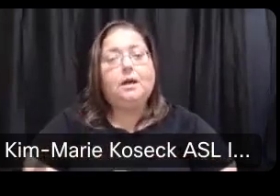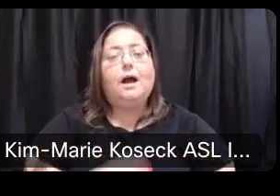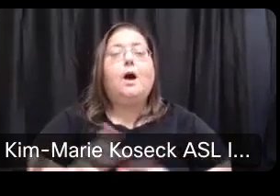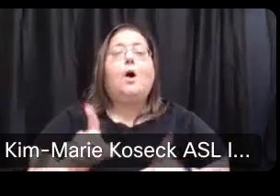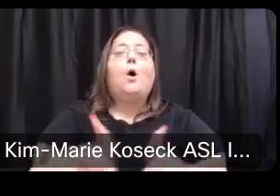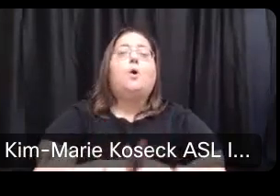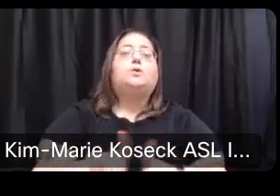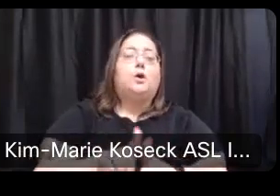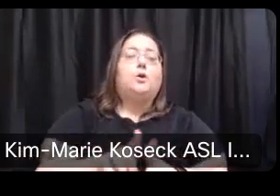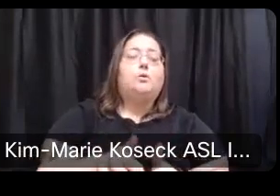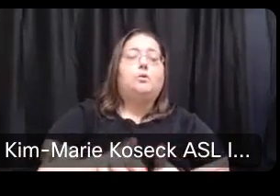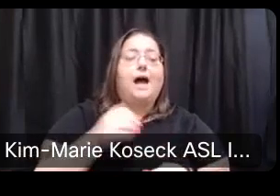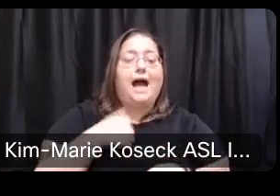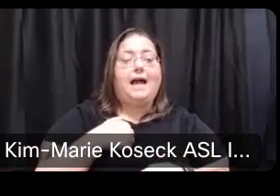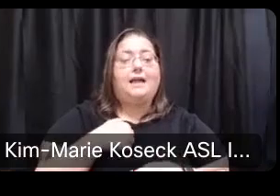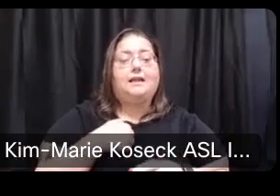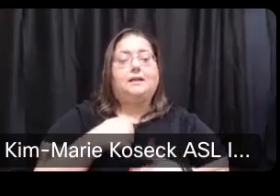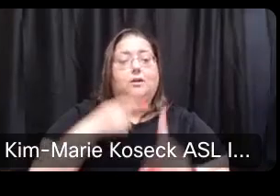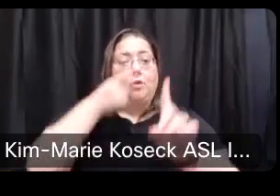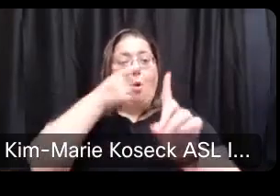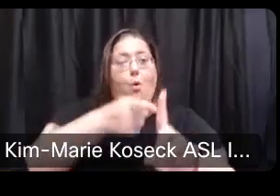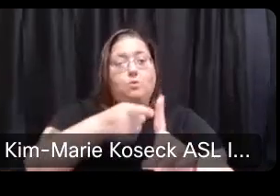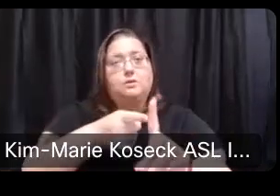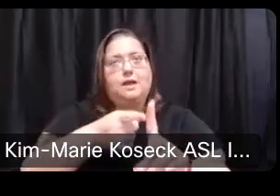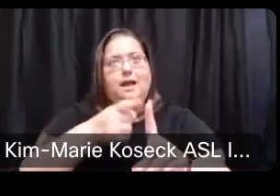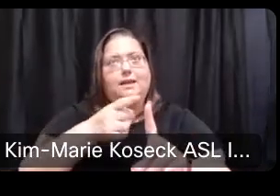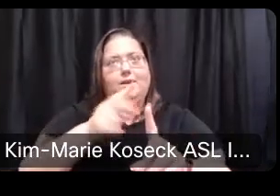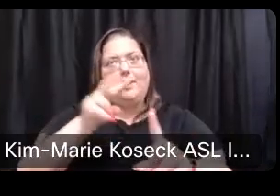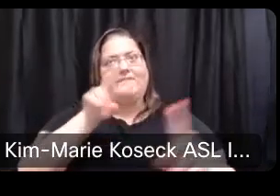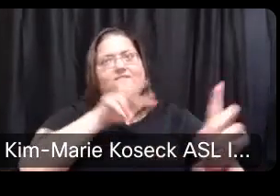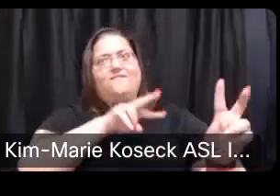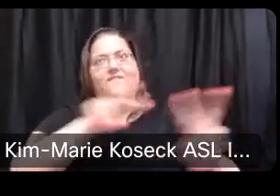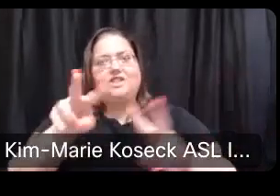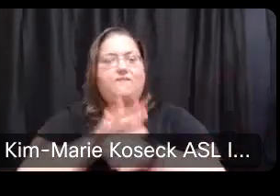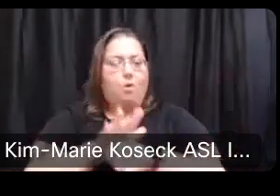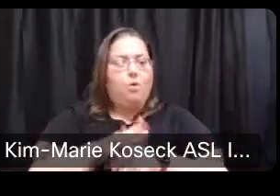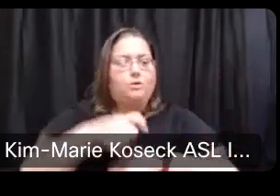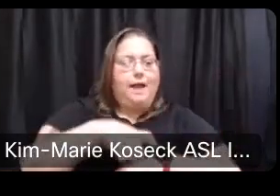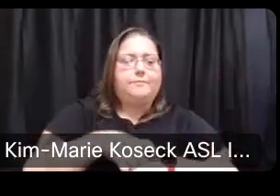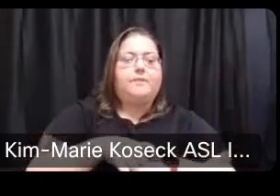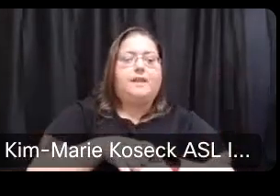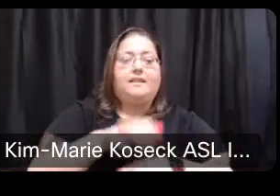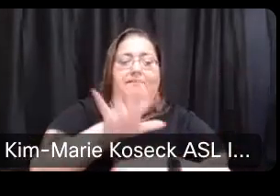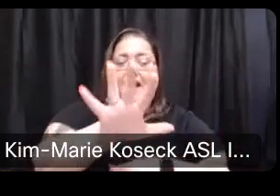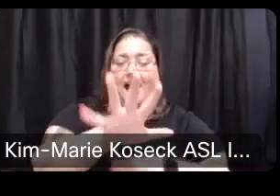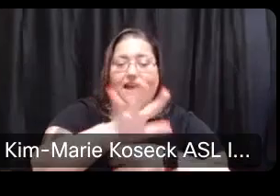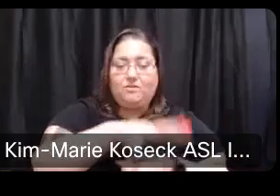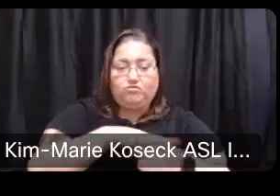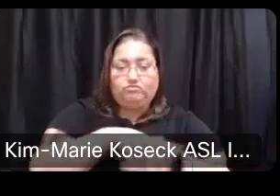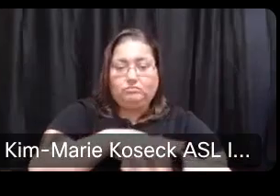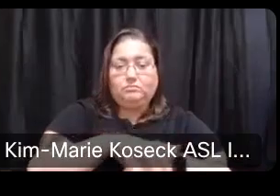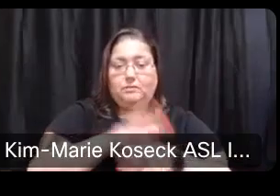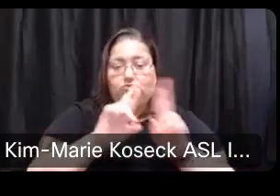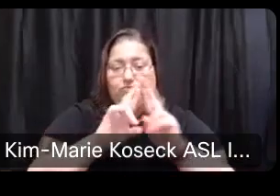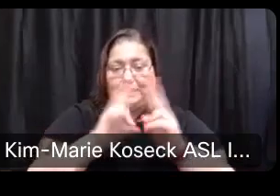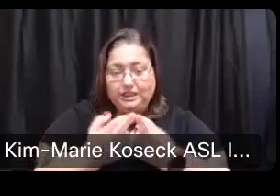also entailed defining resilience goals and a long-term vision. So each region of those 5 regions